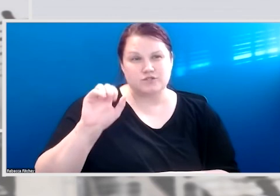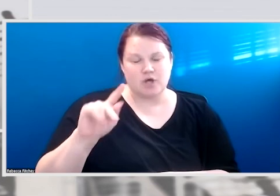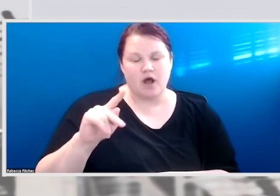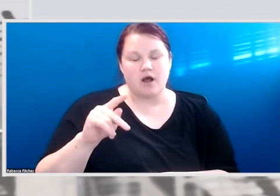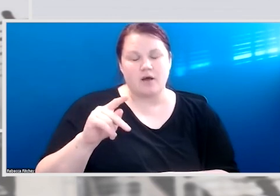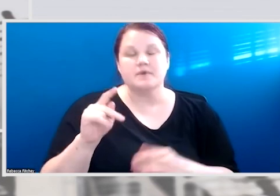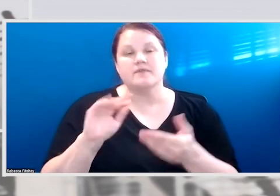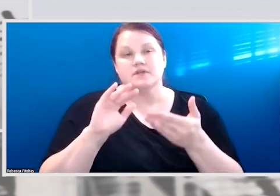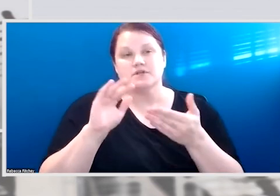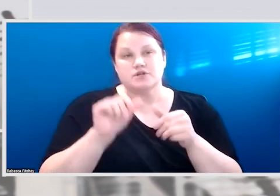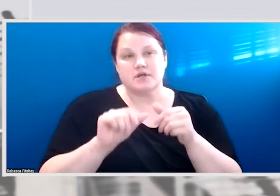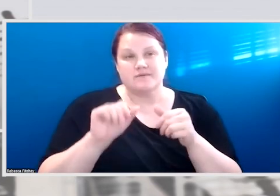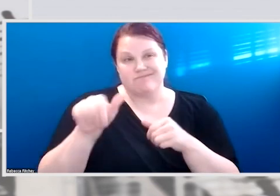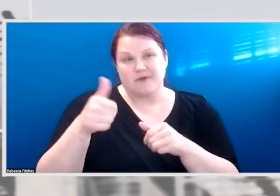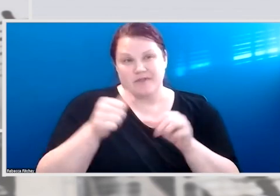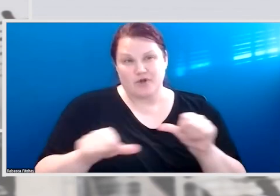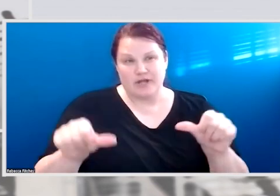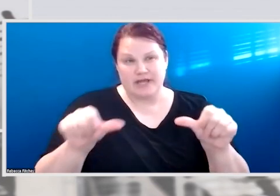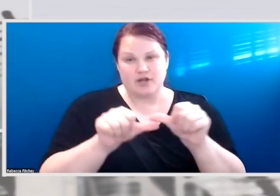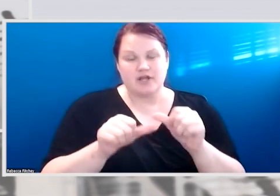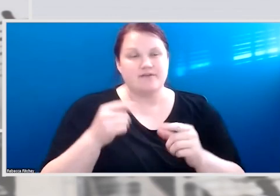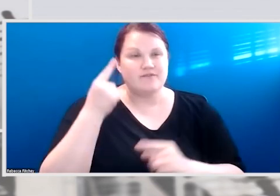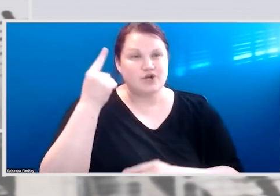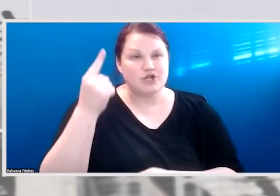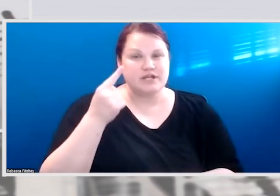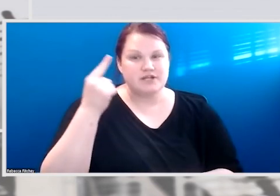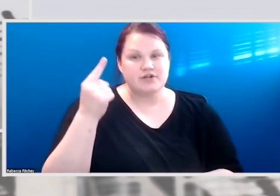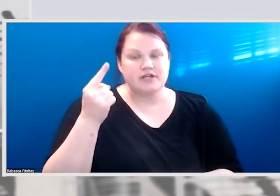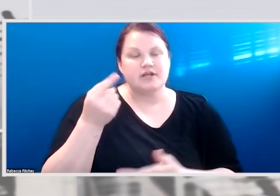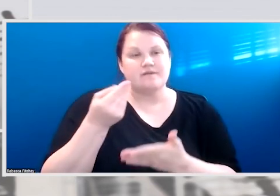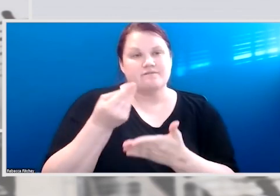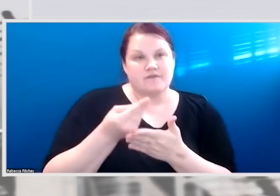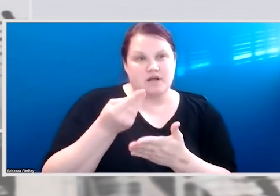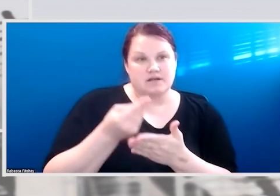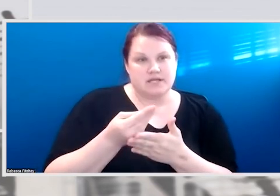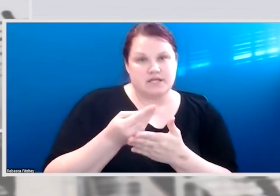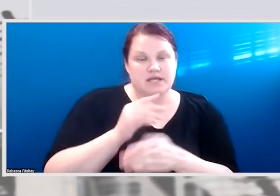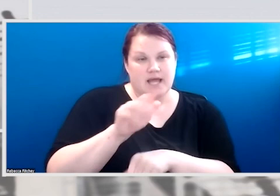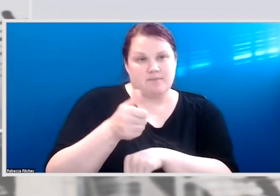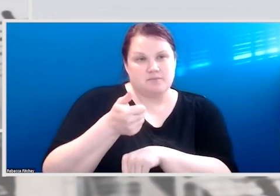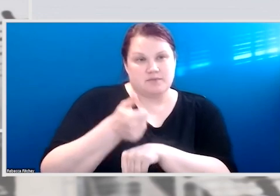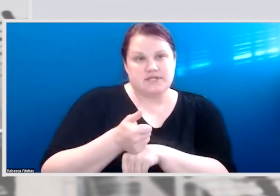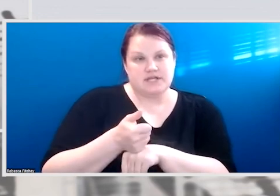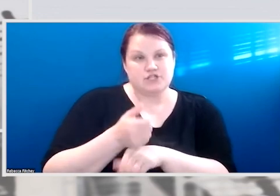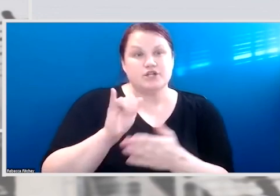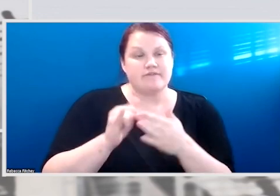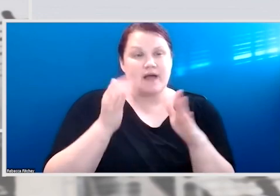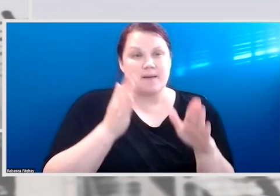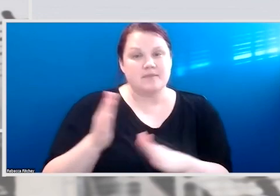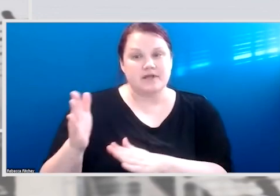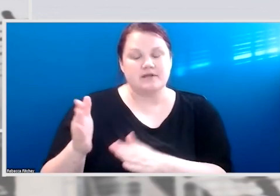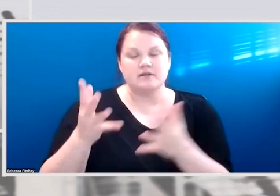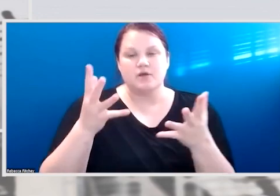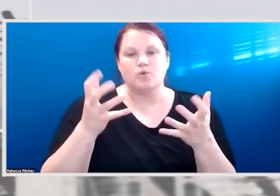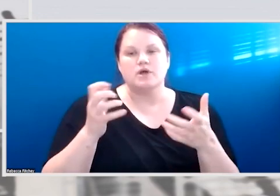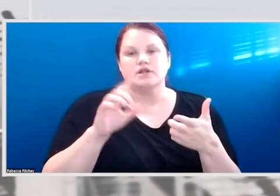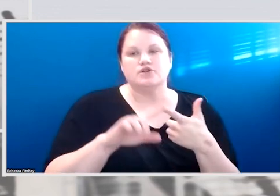year, and for considering funding the implementation of that plan. And I just wanted